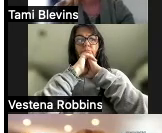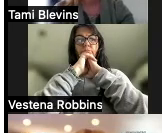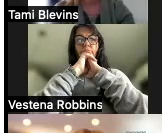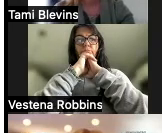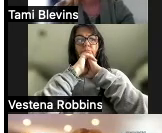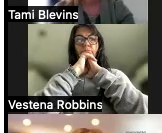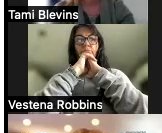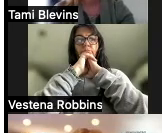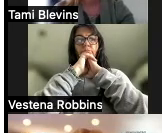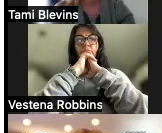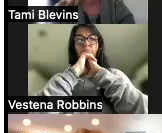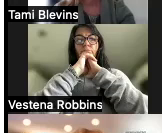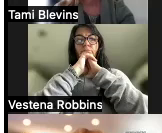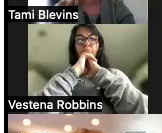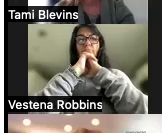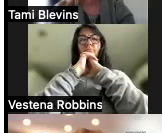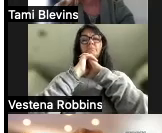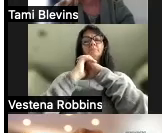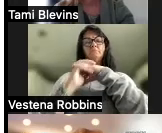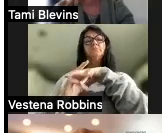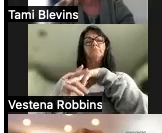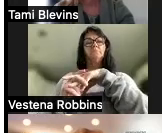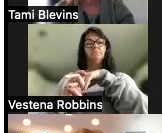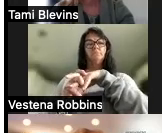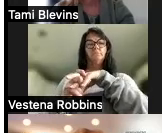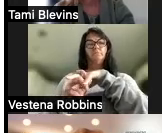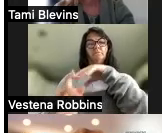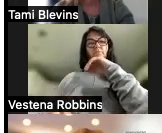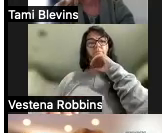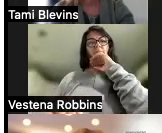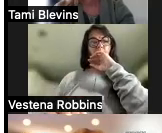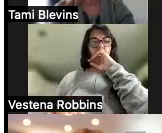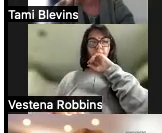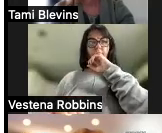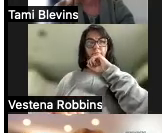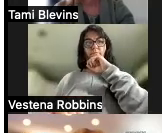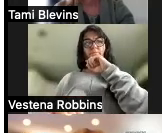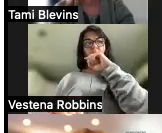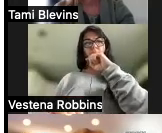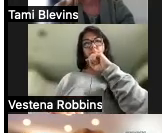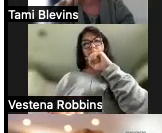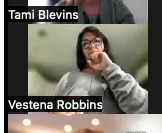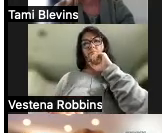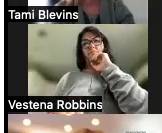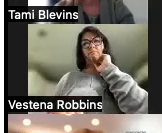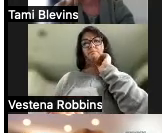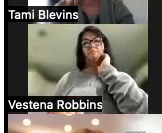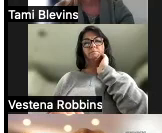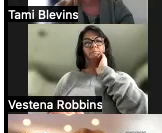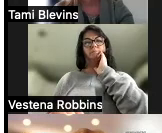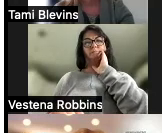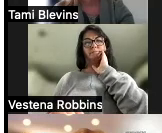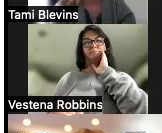have that standardized screening assessment for in-home cases and out-of-home care. I see Lizzie there. She's